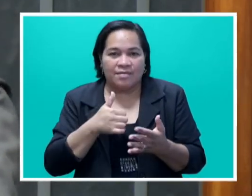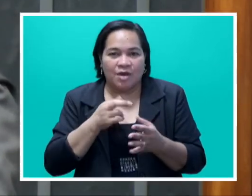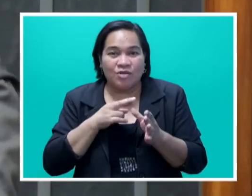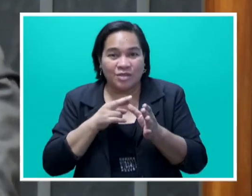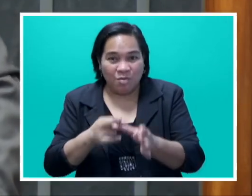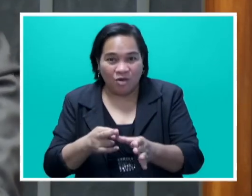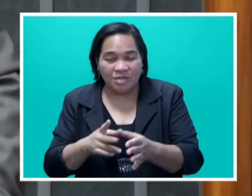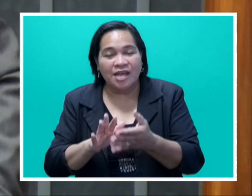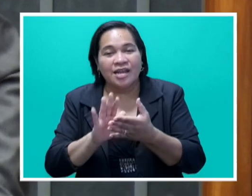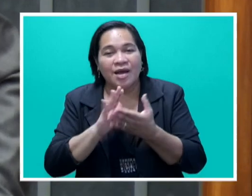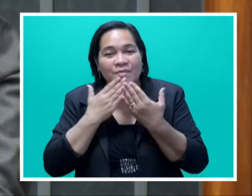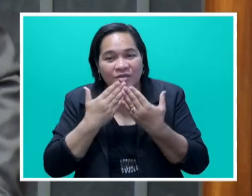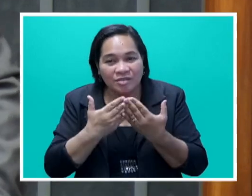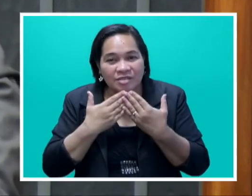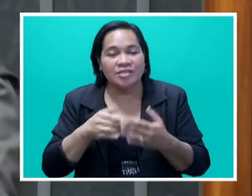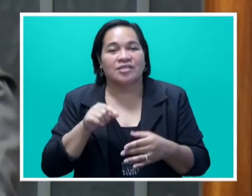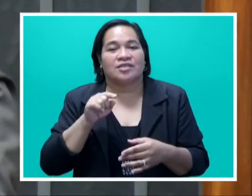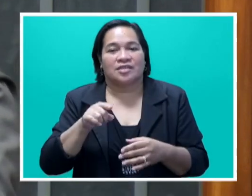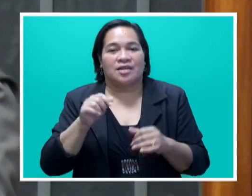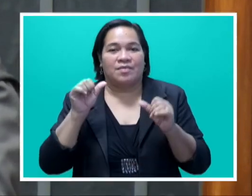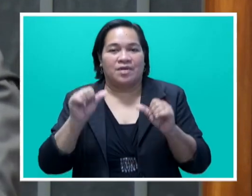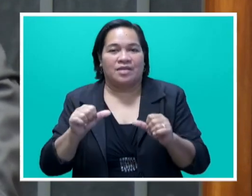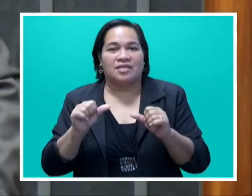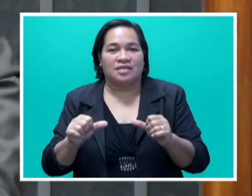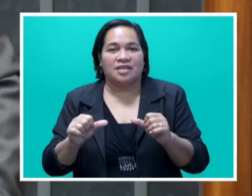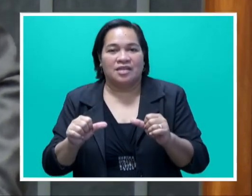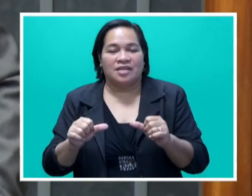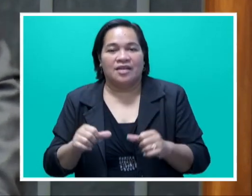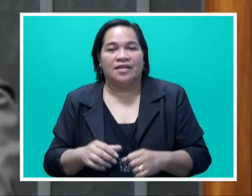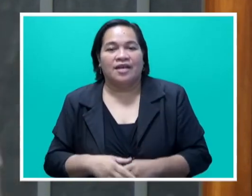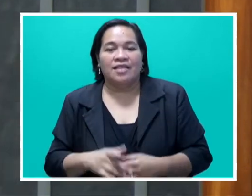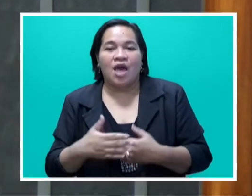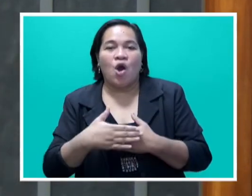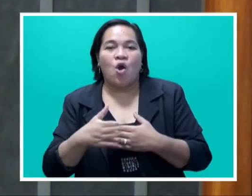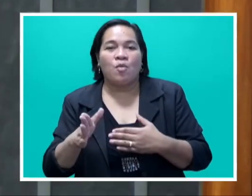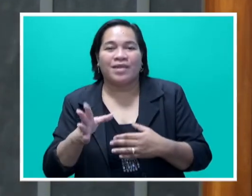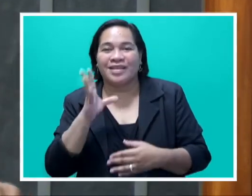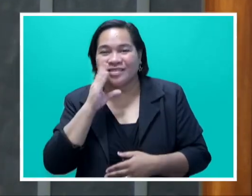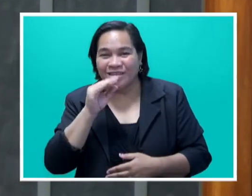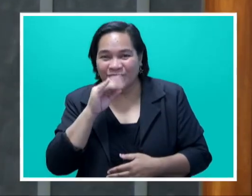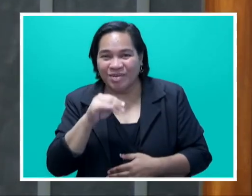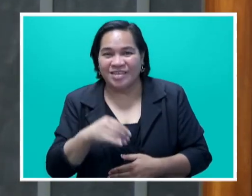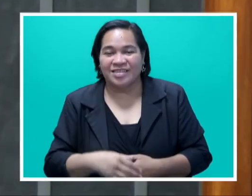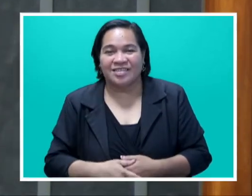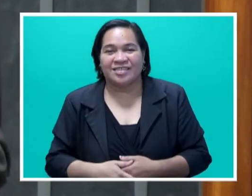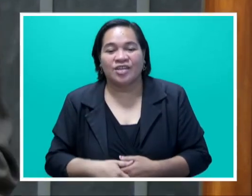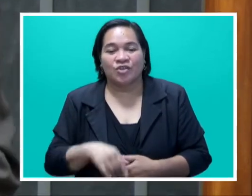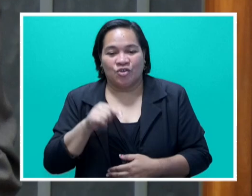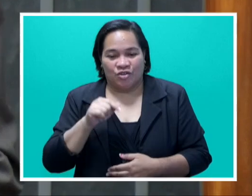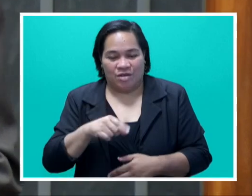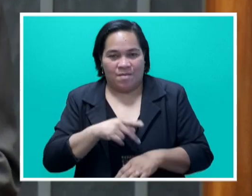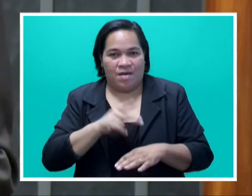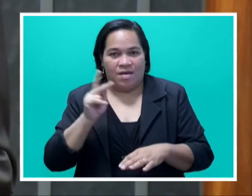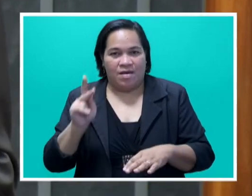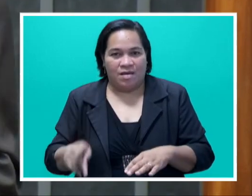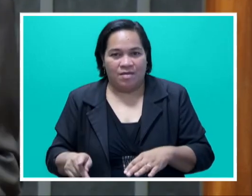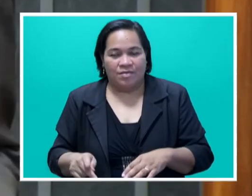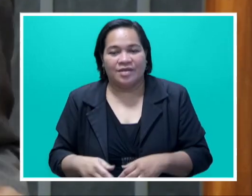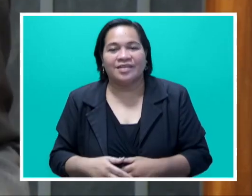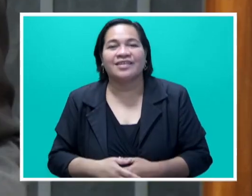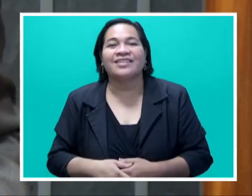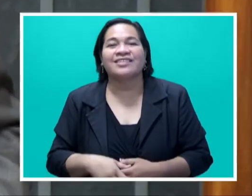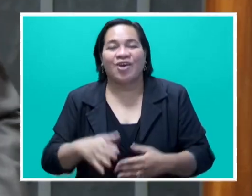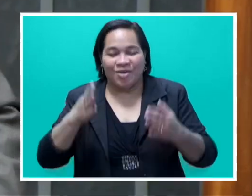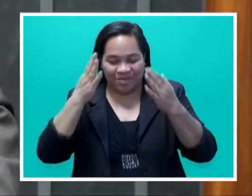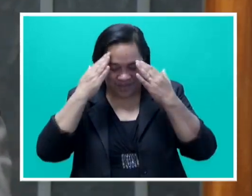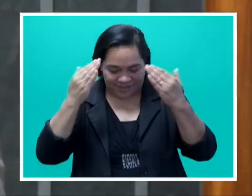appreciation of His Excellency The President's inaugural opening address to this August House. Mr. Speaker,